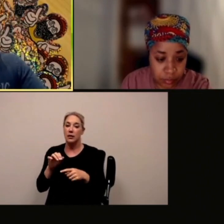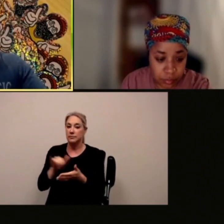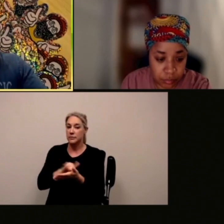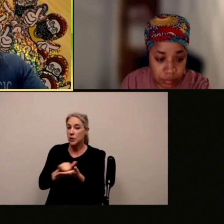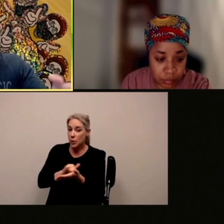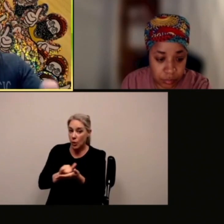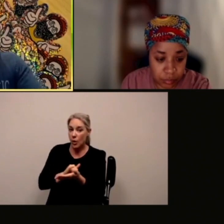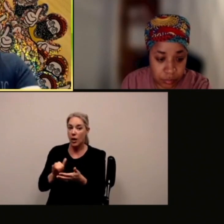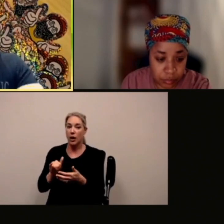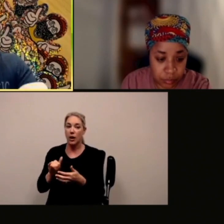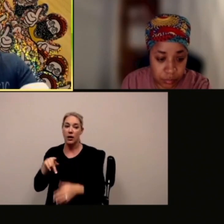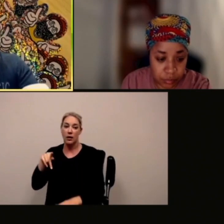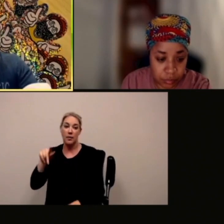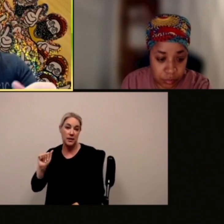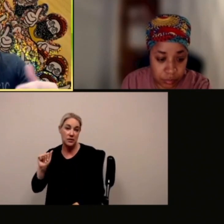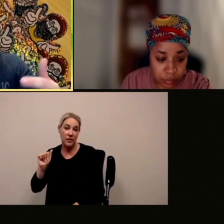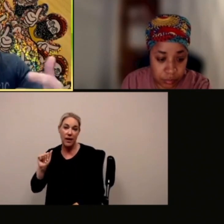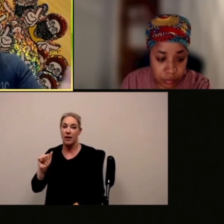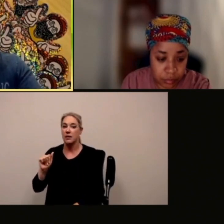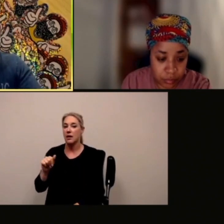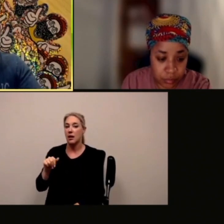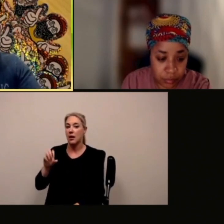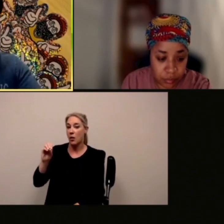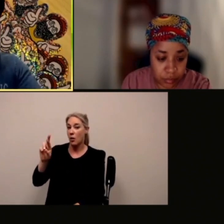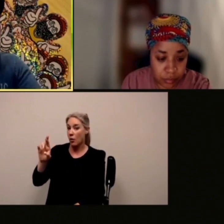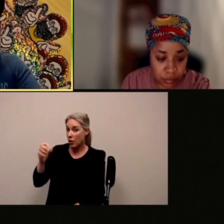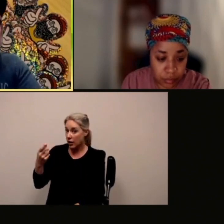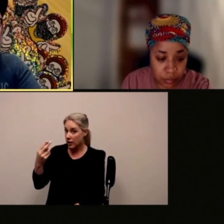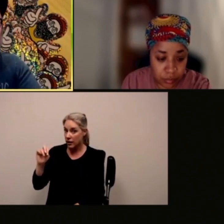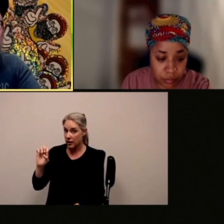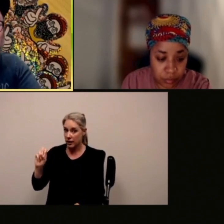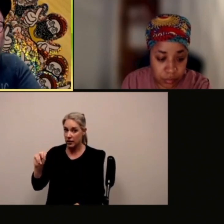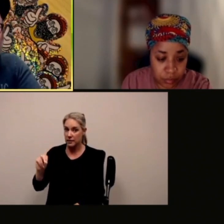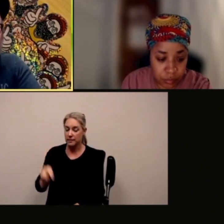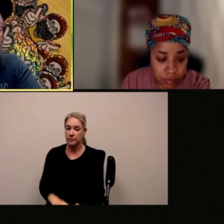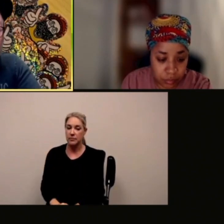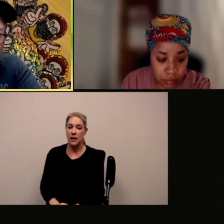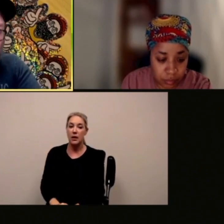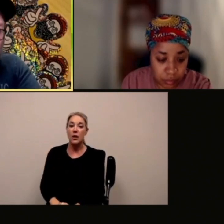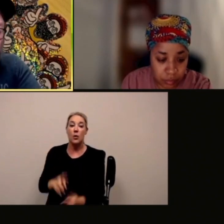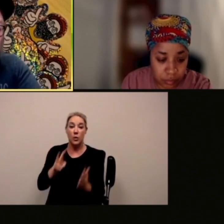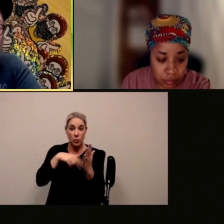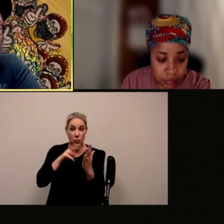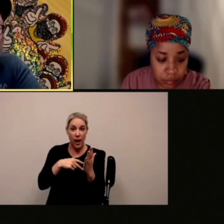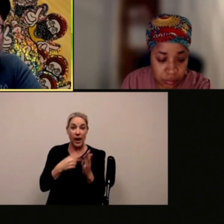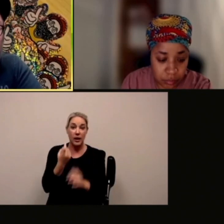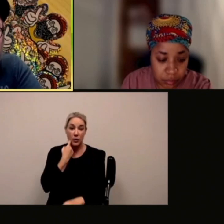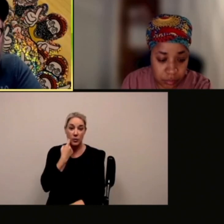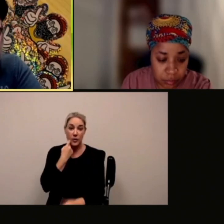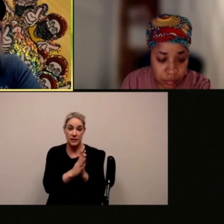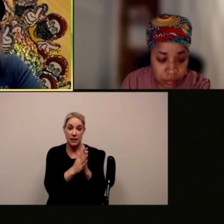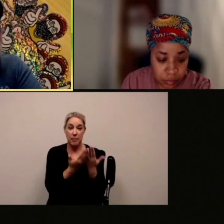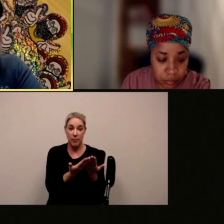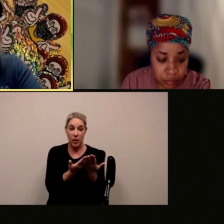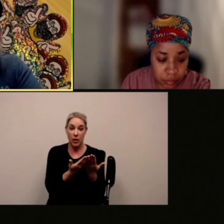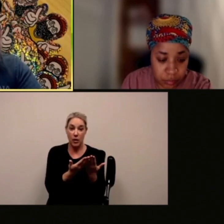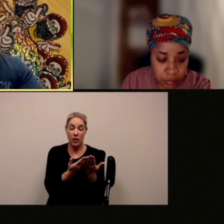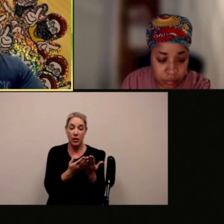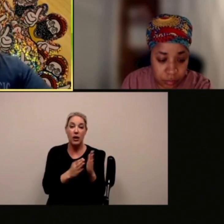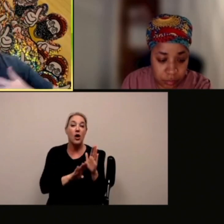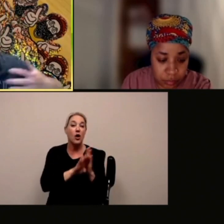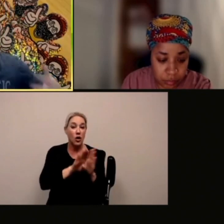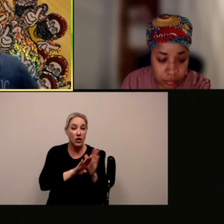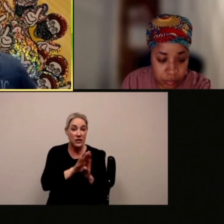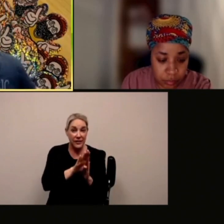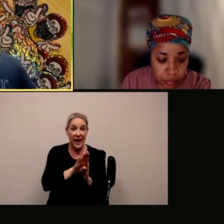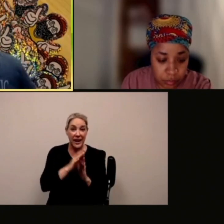to try to take one of the recent books that's proven pretty vital. That was, like I said, Cultivating Genius, and kind of